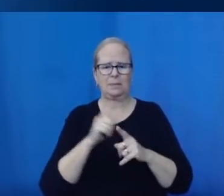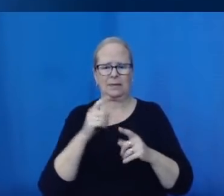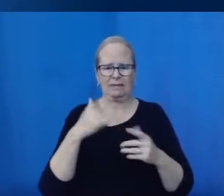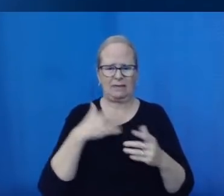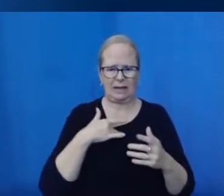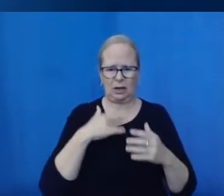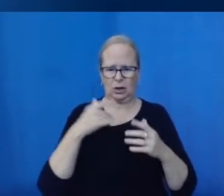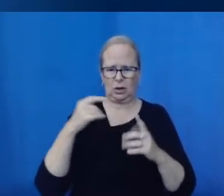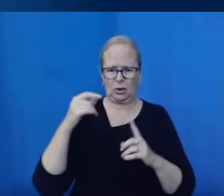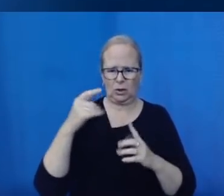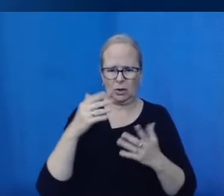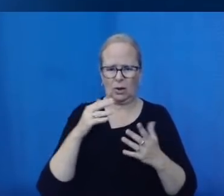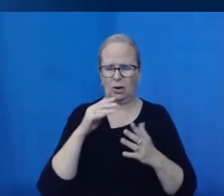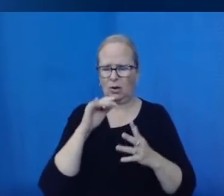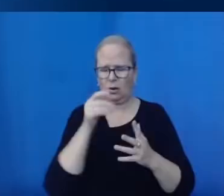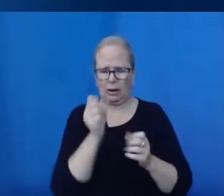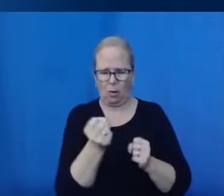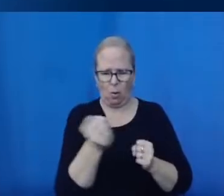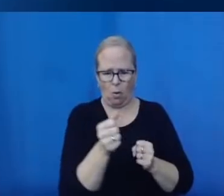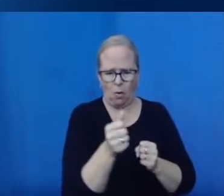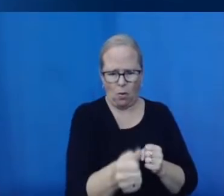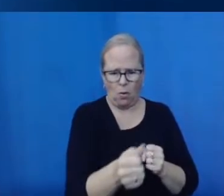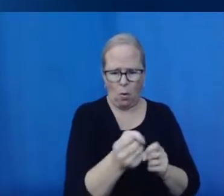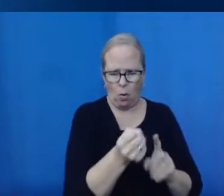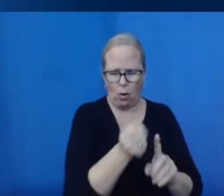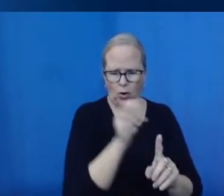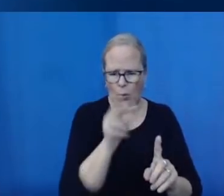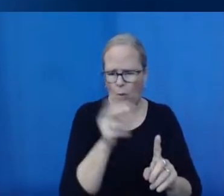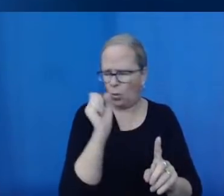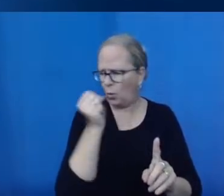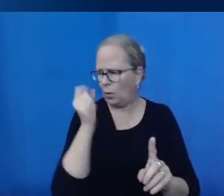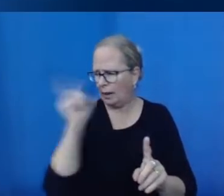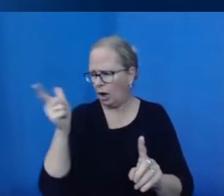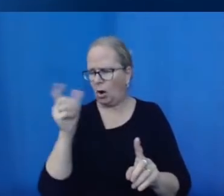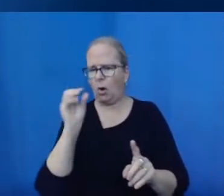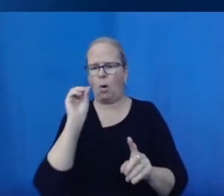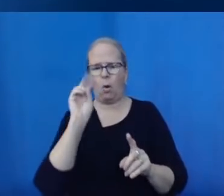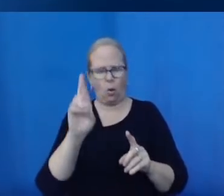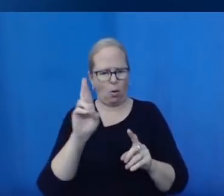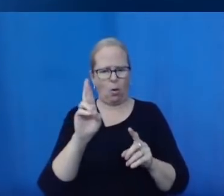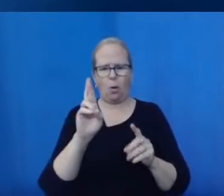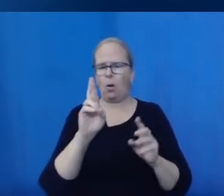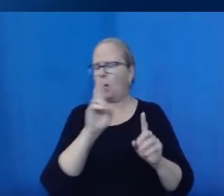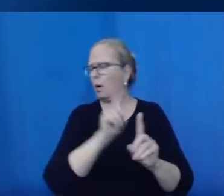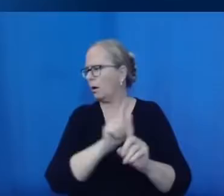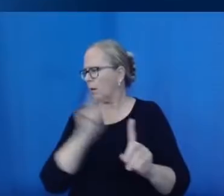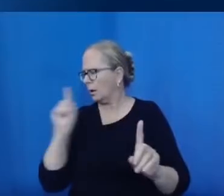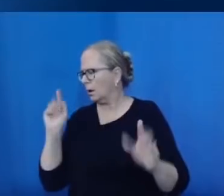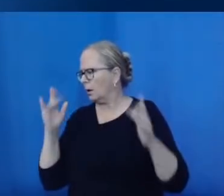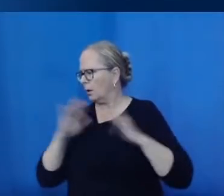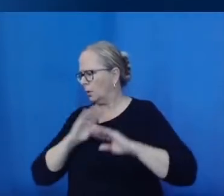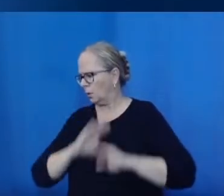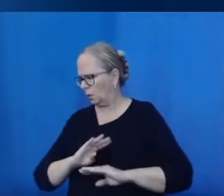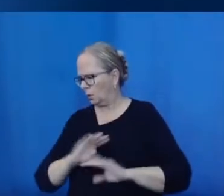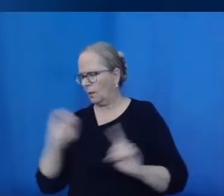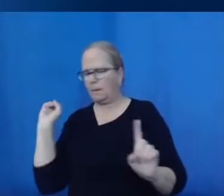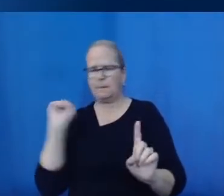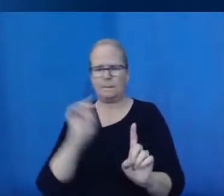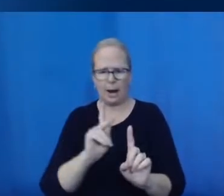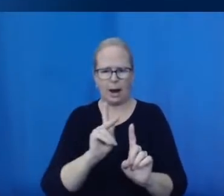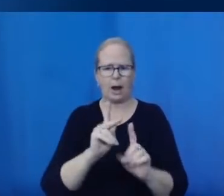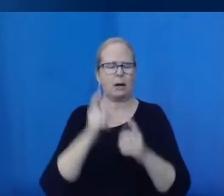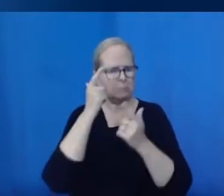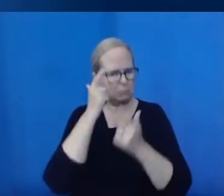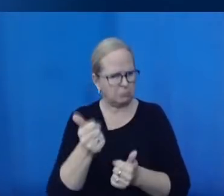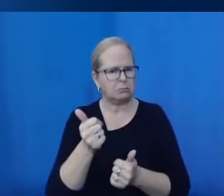the broadcast once it's complete for information that resonates with your experience, or don't. It's okay to